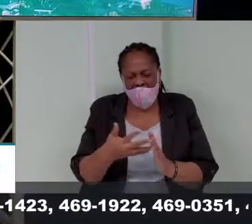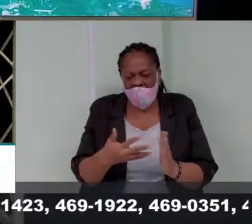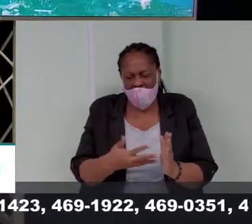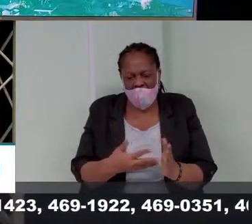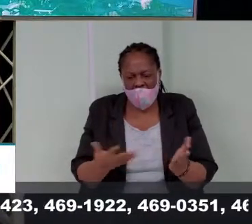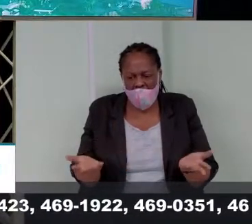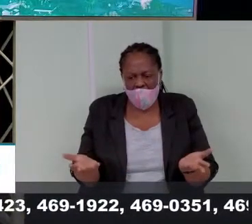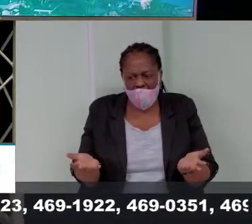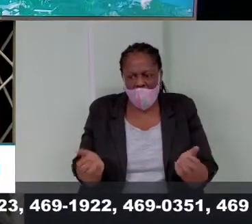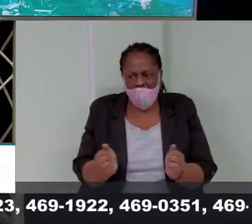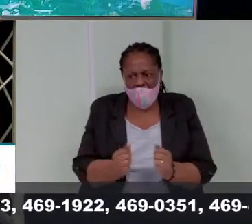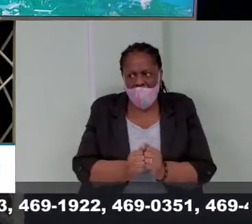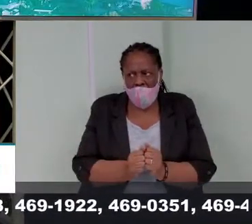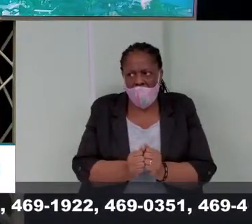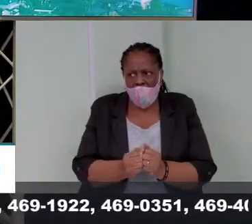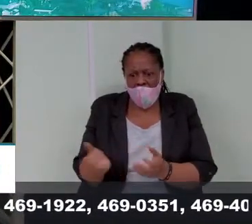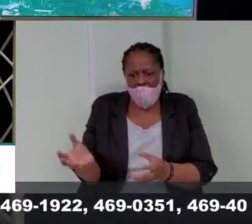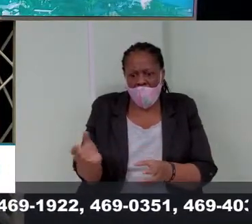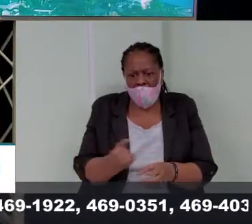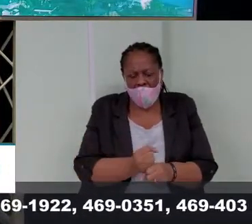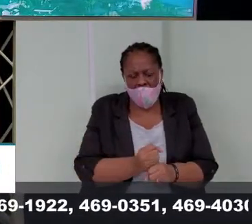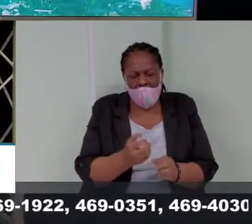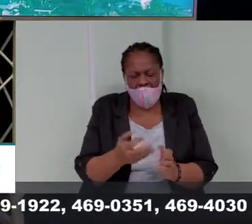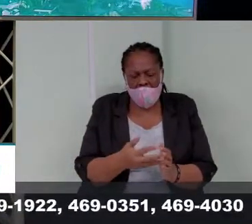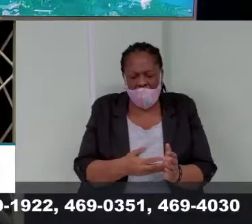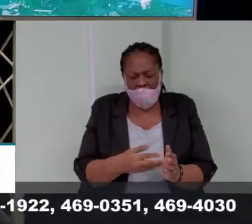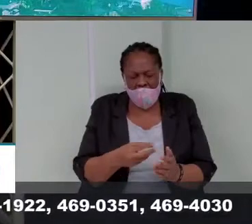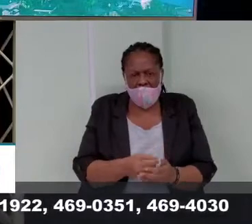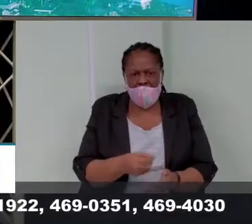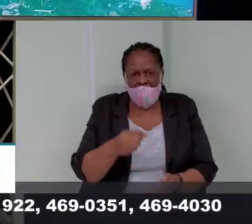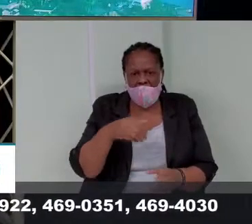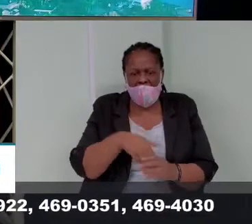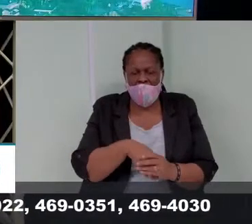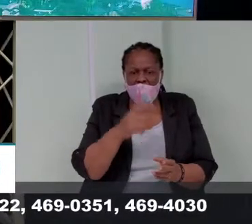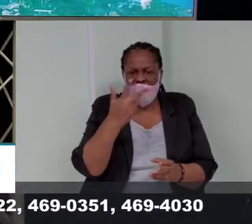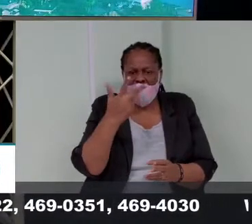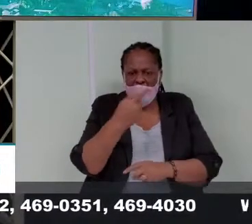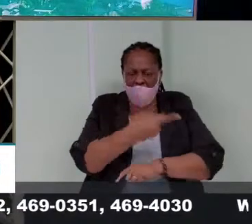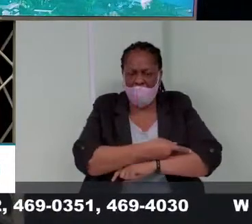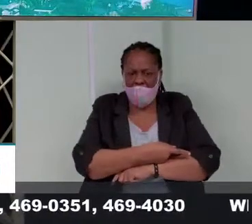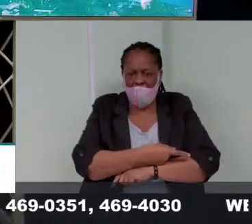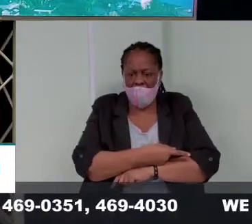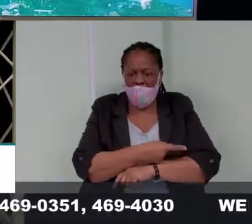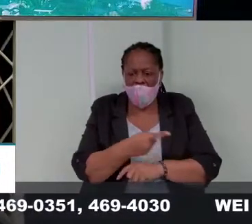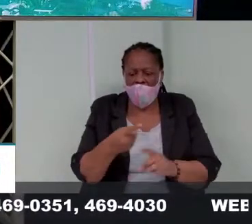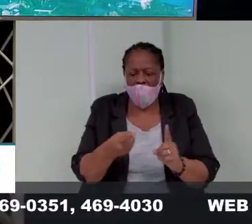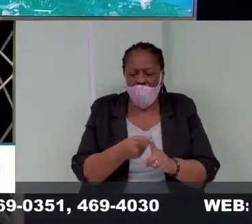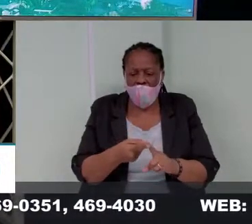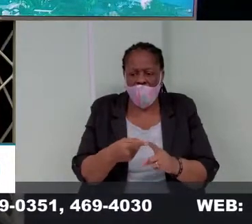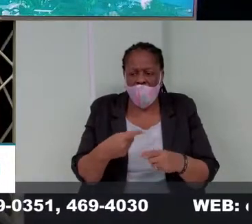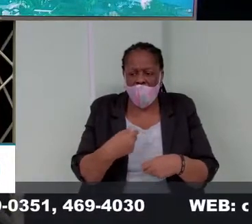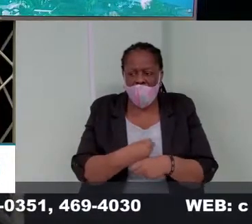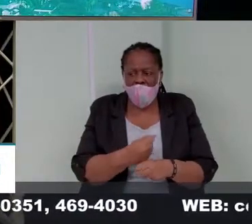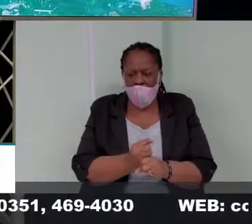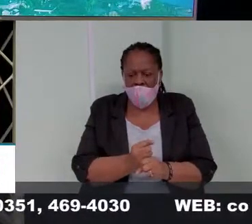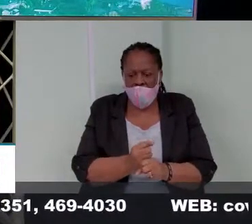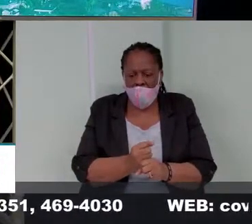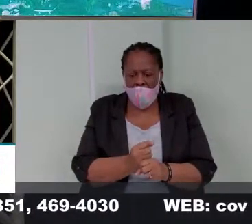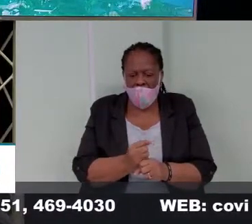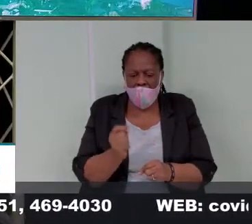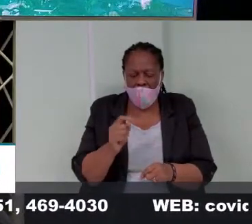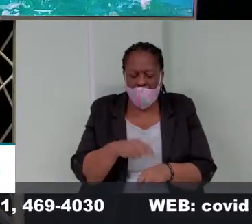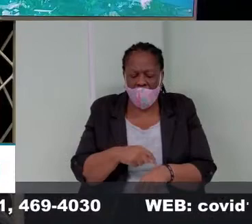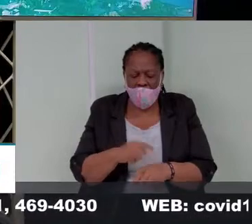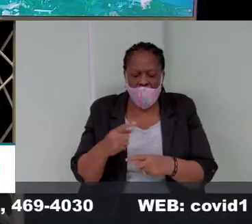back in 72 hours to meet the requirements for travel. Can any consideration be given